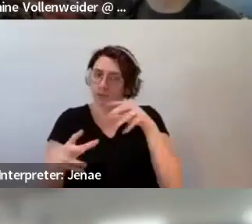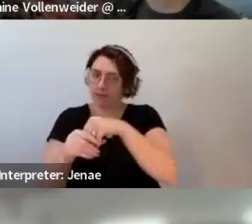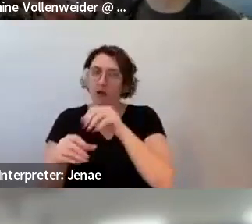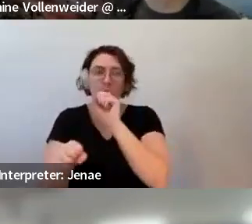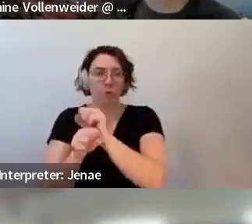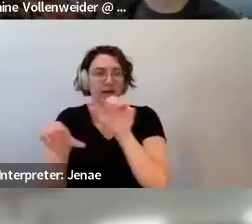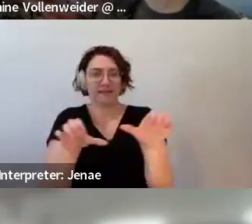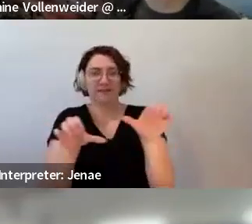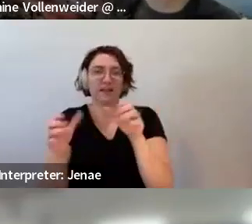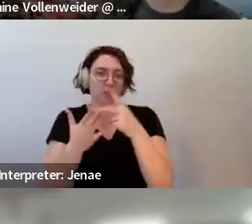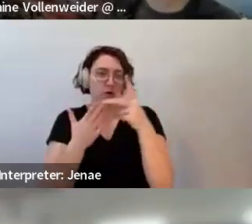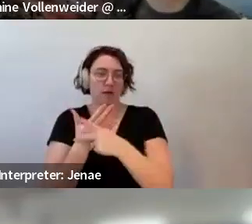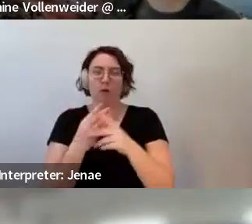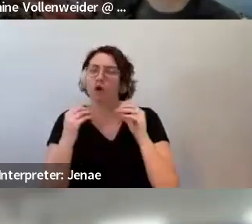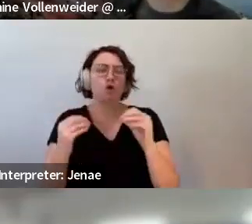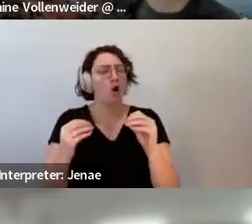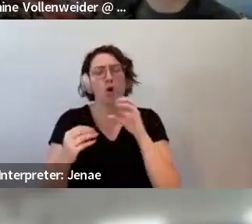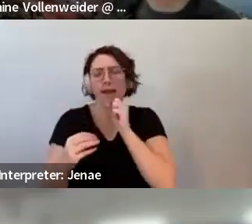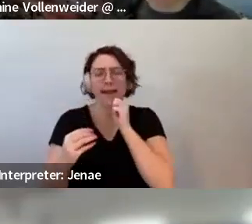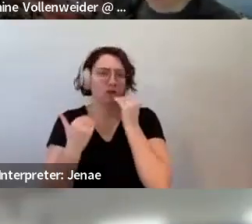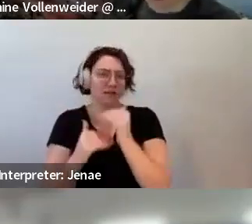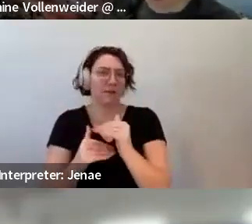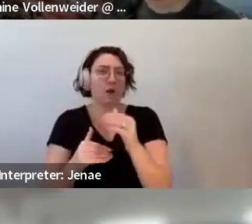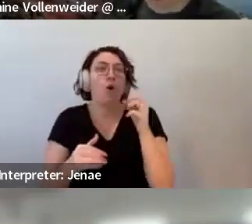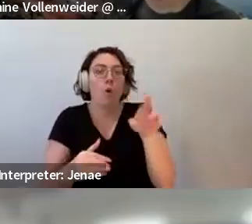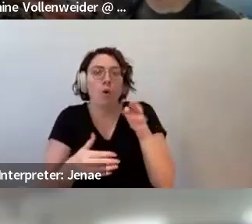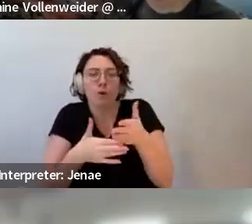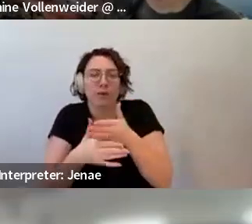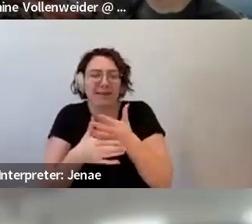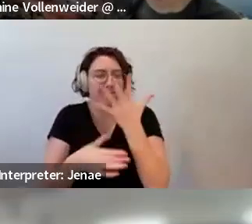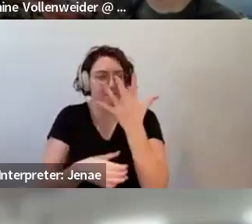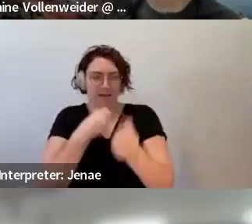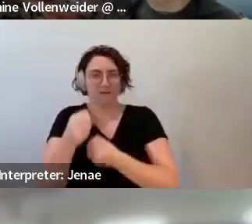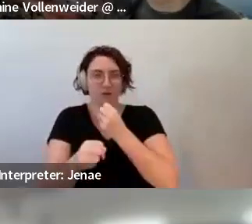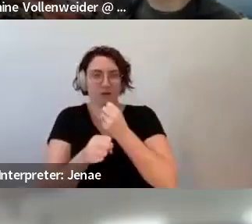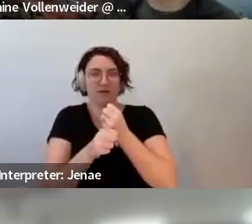age restrictions, or within 5 years of exiting the work activity program.